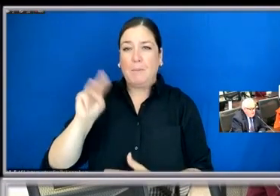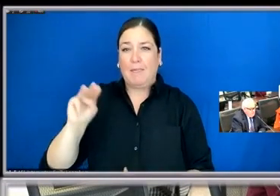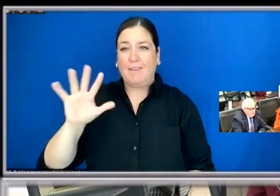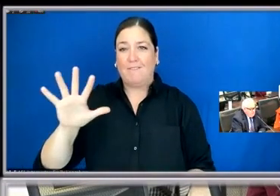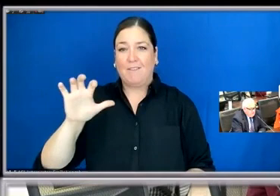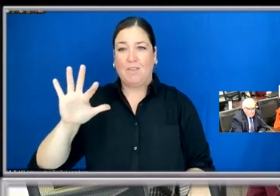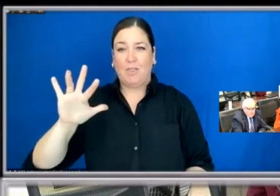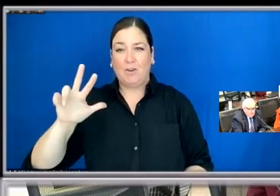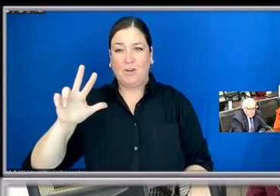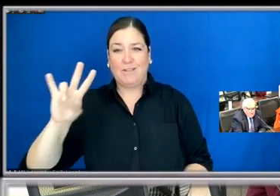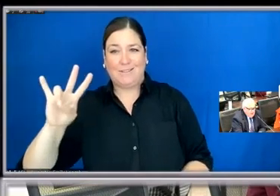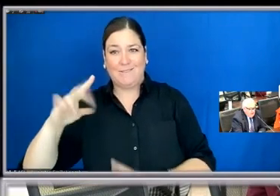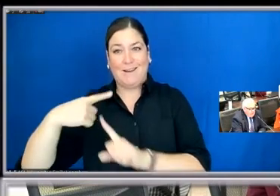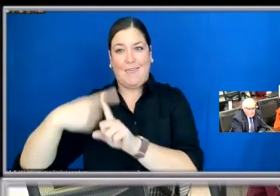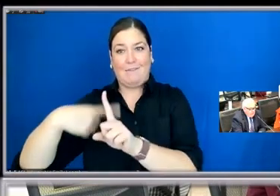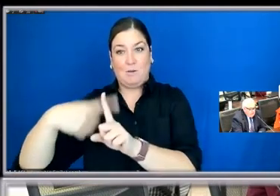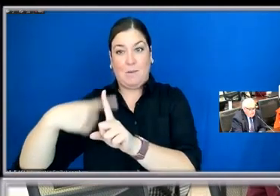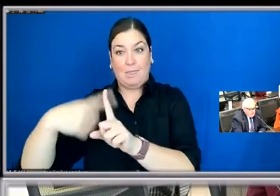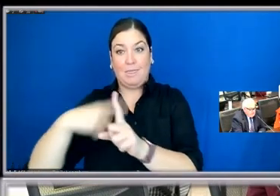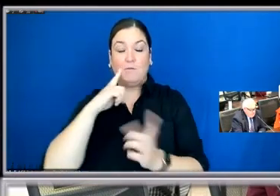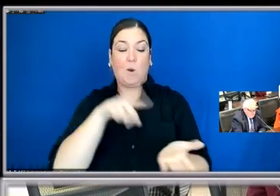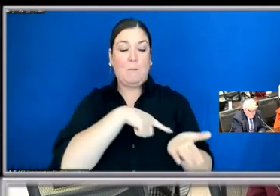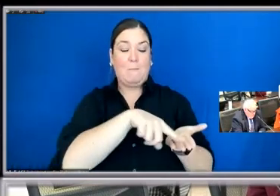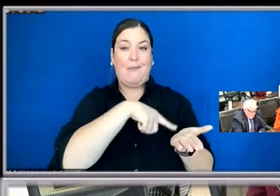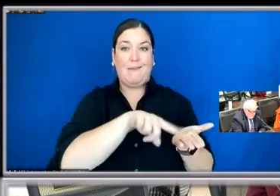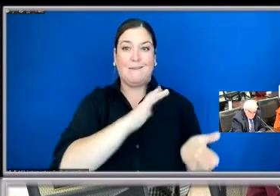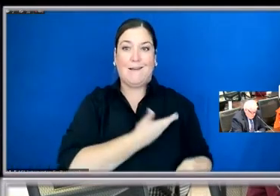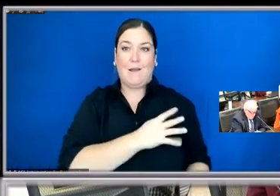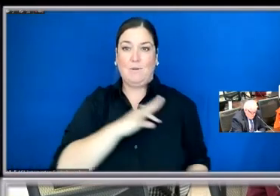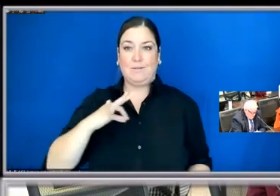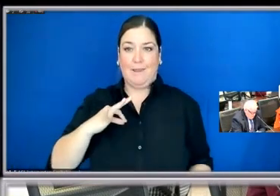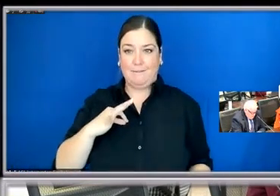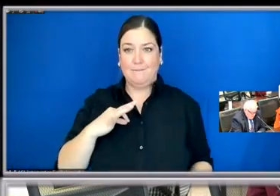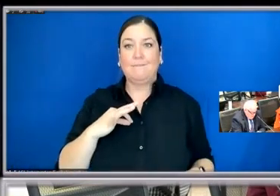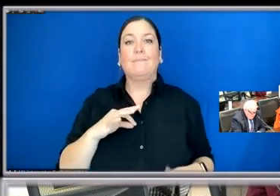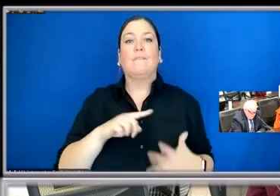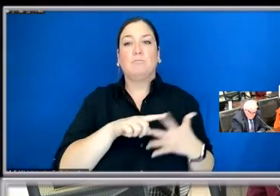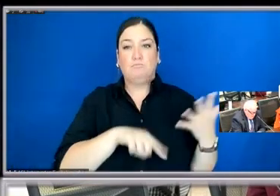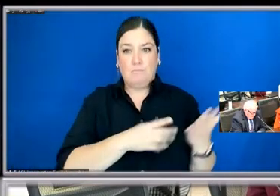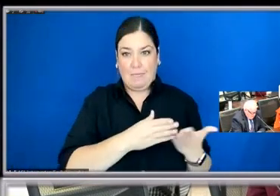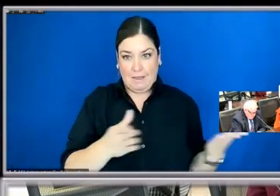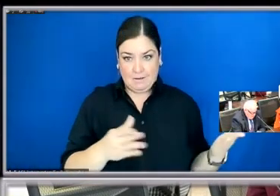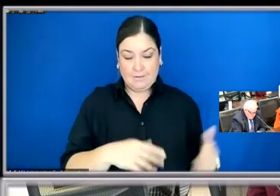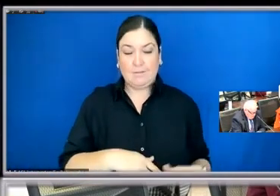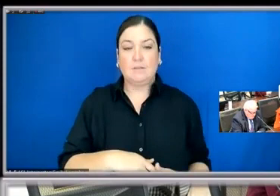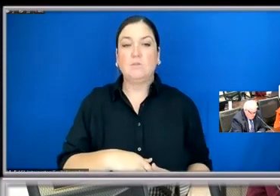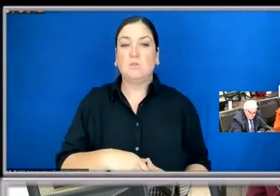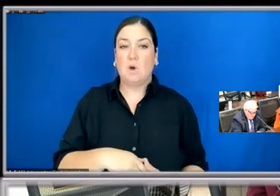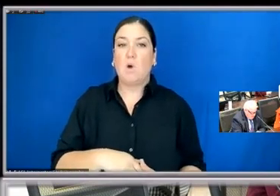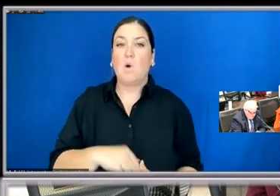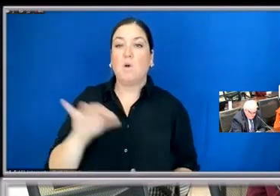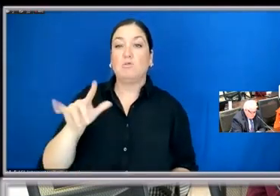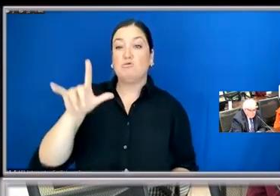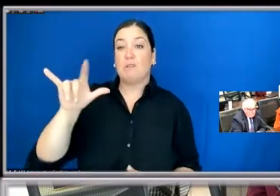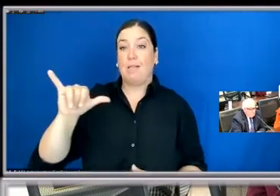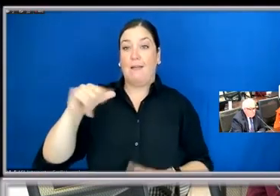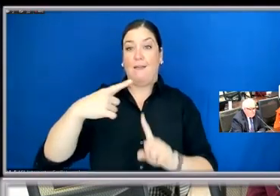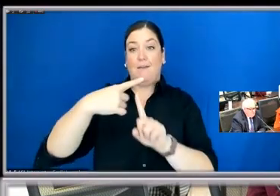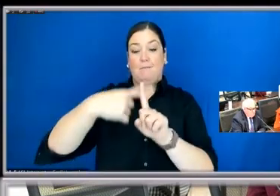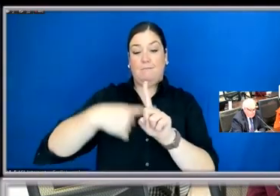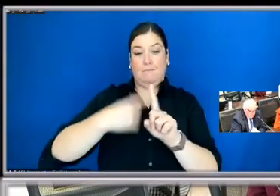$3,537,000 a month to be able to pay our payroll expenses. So we ended the July